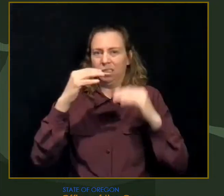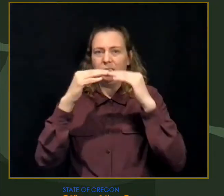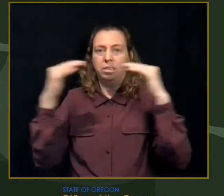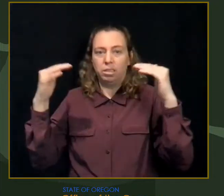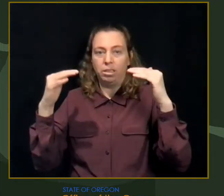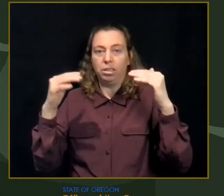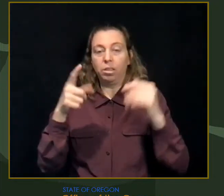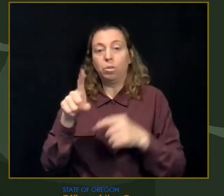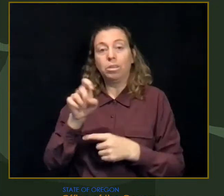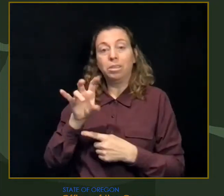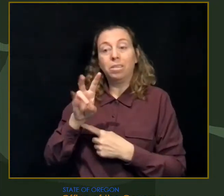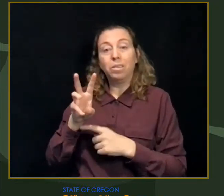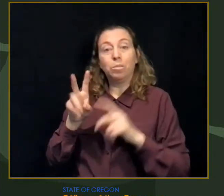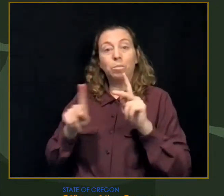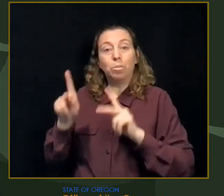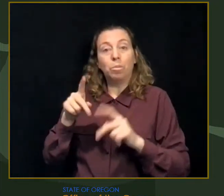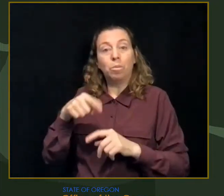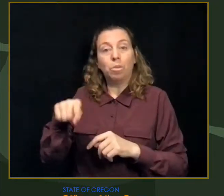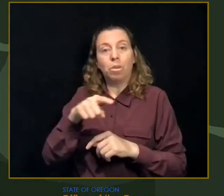please.